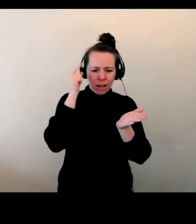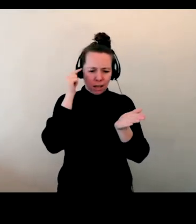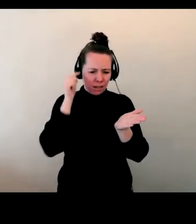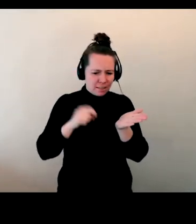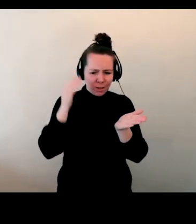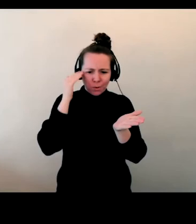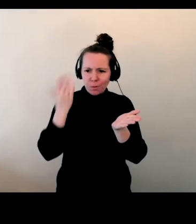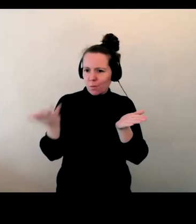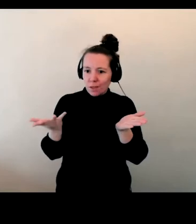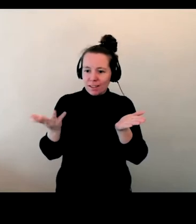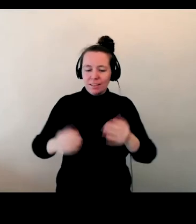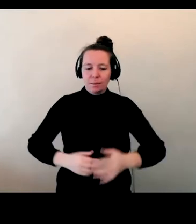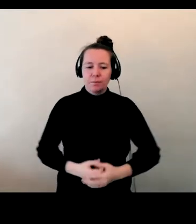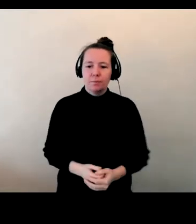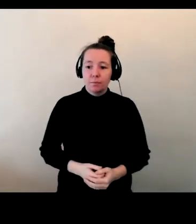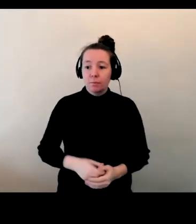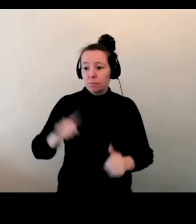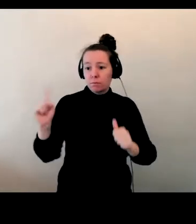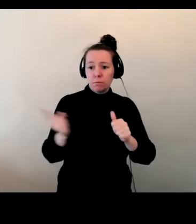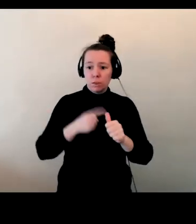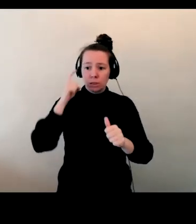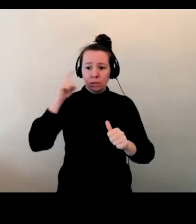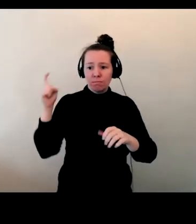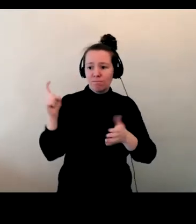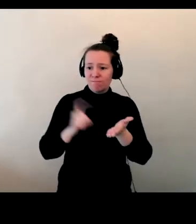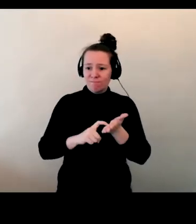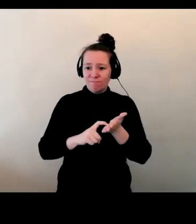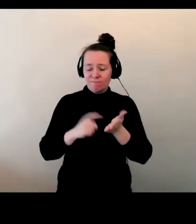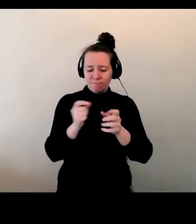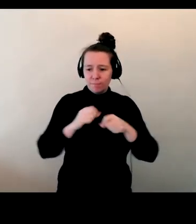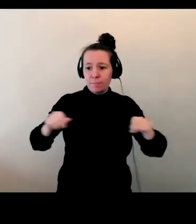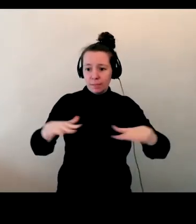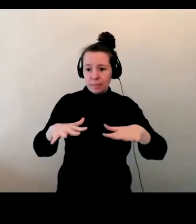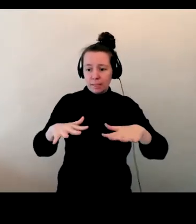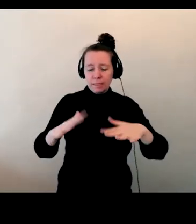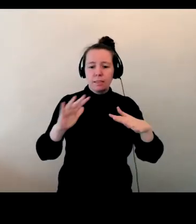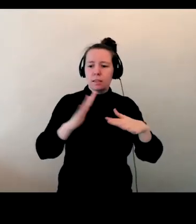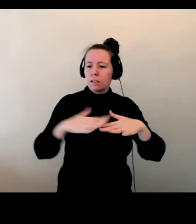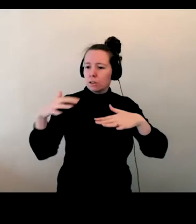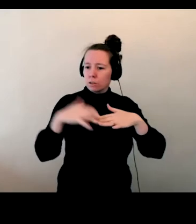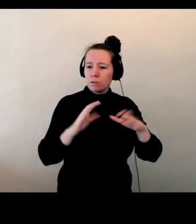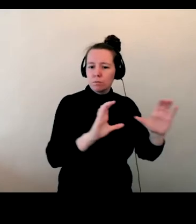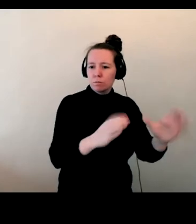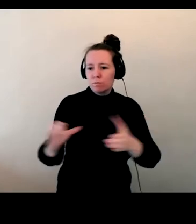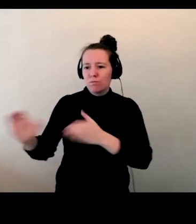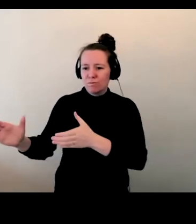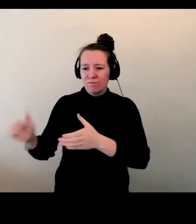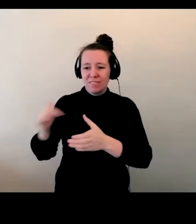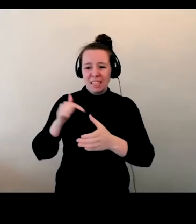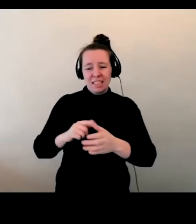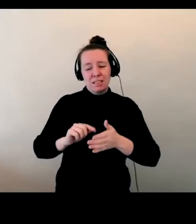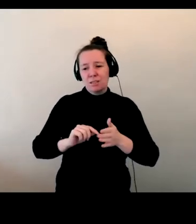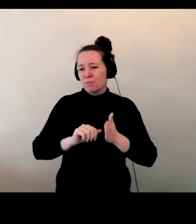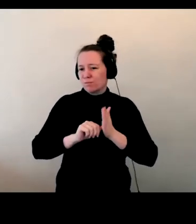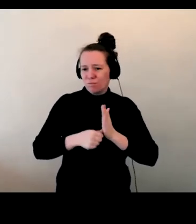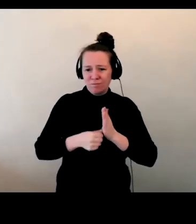wanted to take a moment to acknowledge the Indigenous peoples of all the lands that we are on today, an acknowledgement that is deeply personal due to